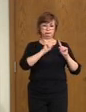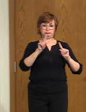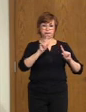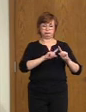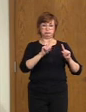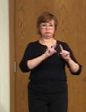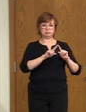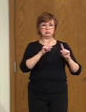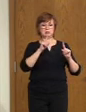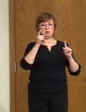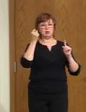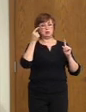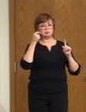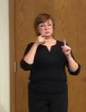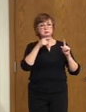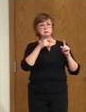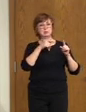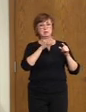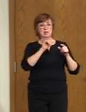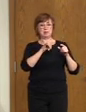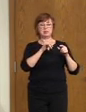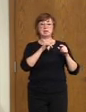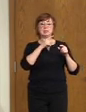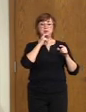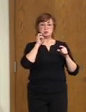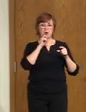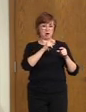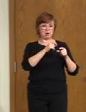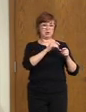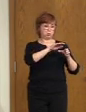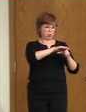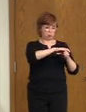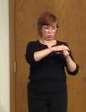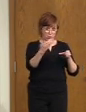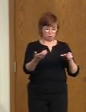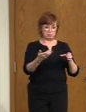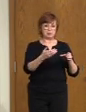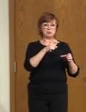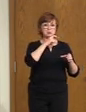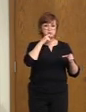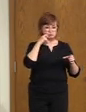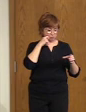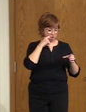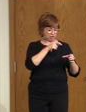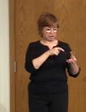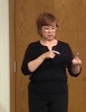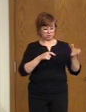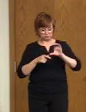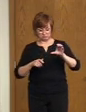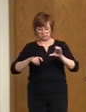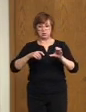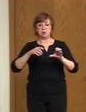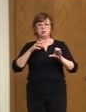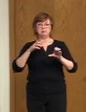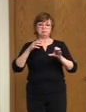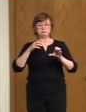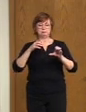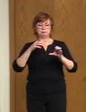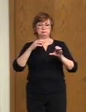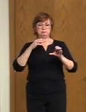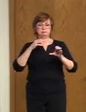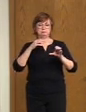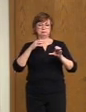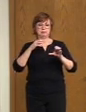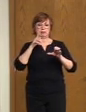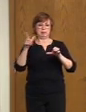and we want to make sure that we do everything 100% because we do not want to waste one dose. And so this is the